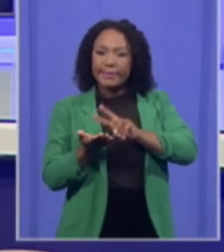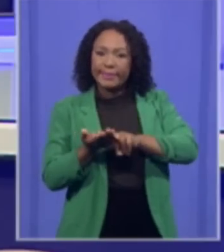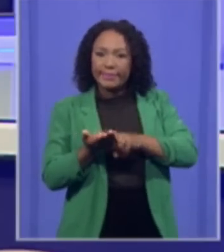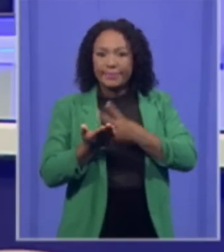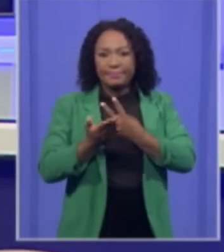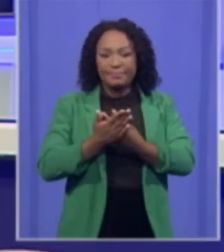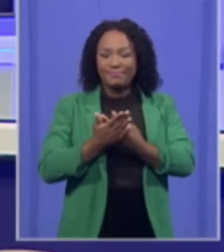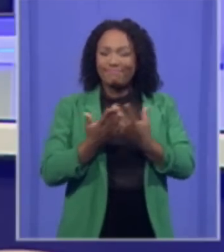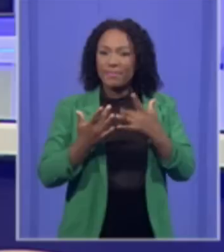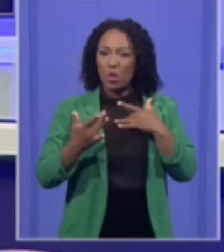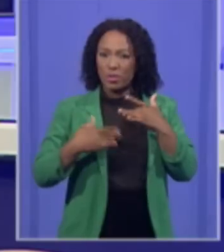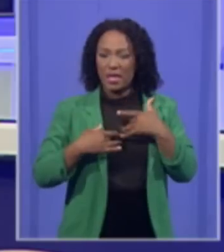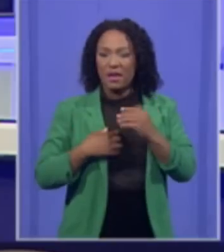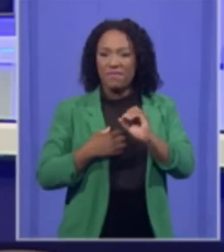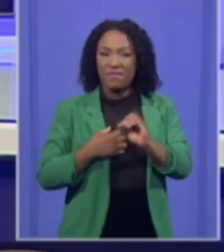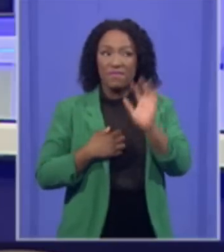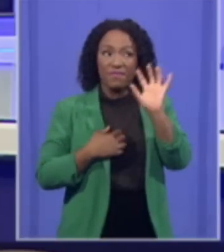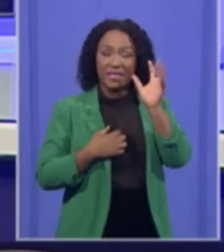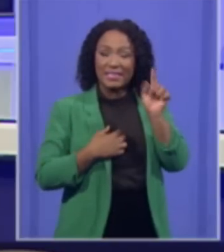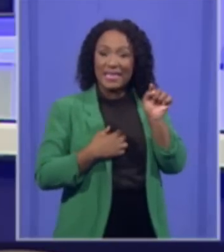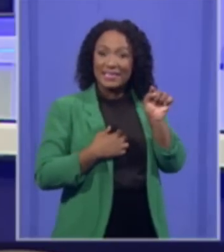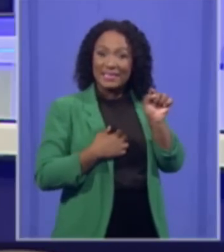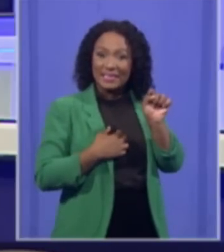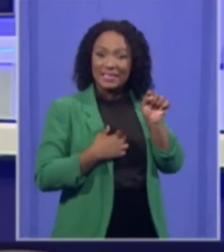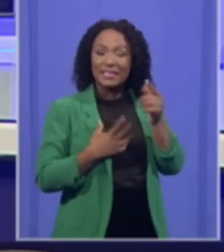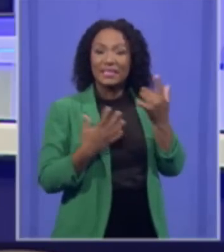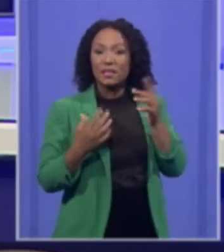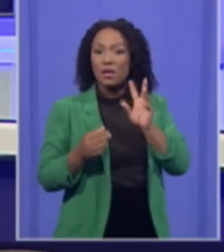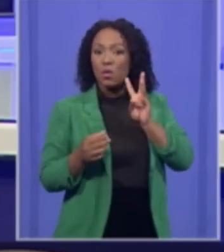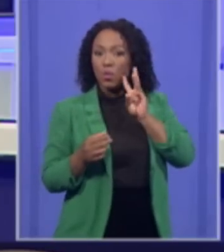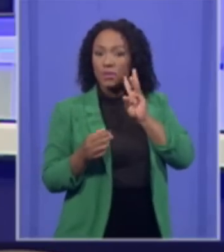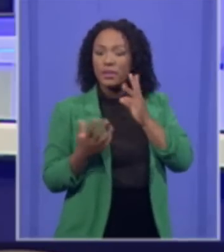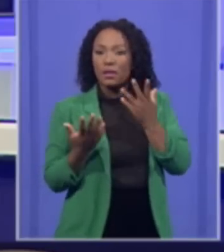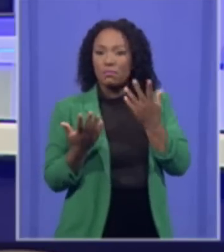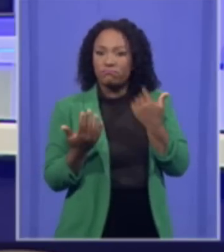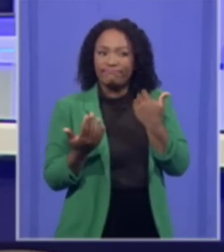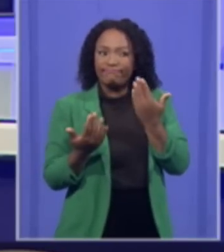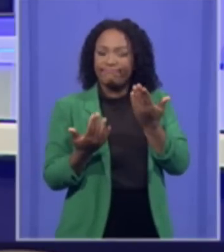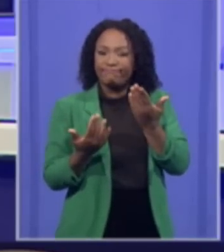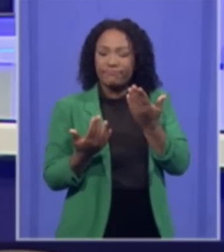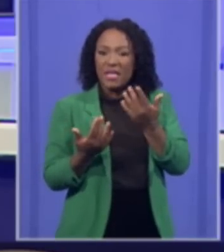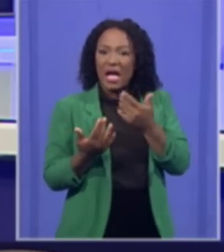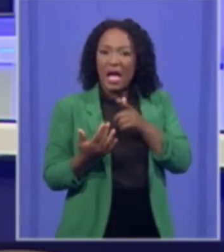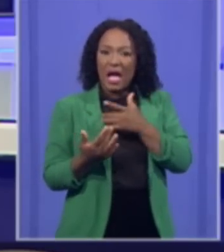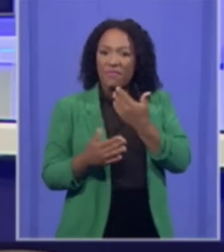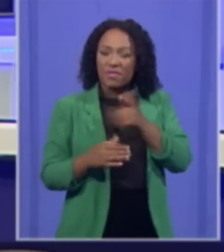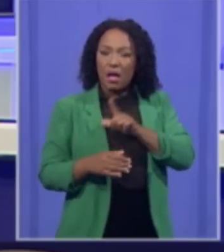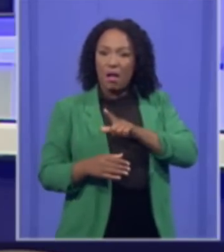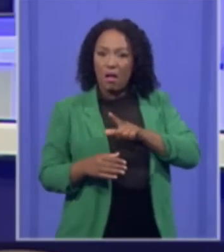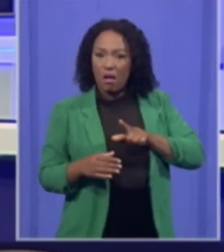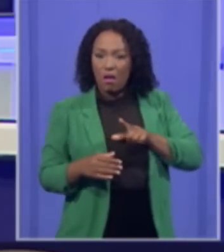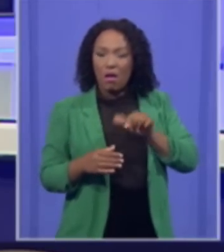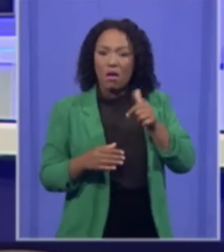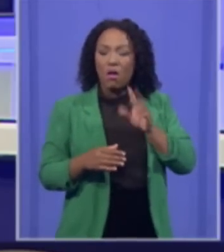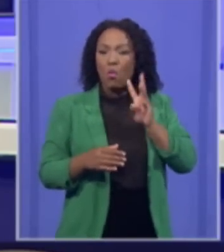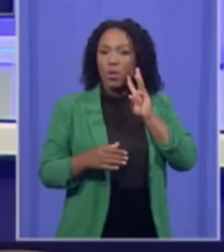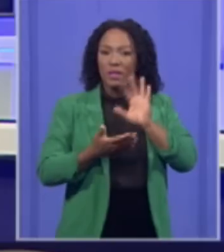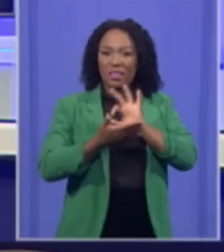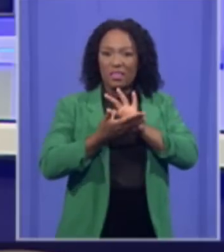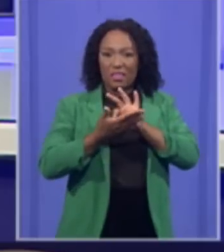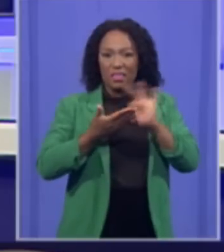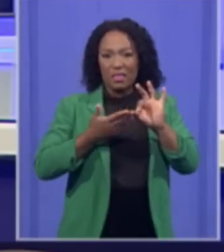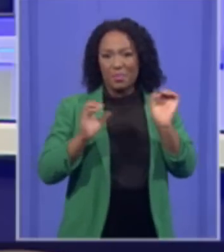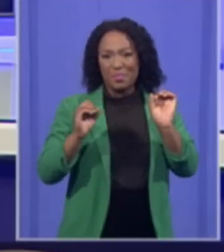Free State. Bothata bja kabo ya metse ao a tlago ka morago ga nako le metse ao a sego a hlweka a